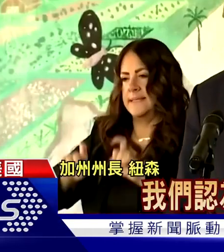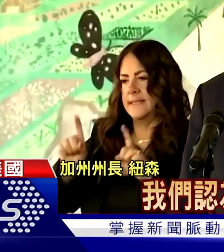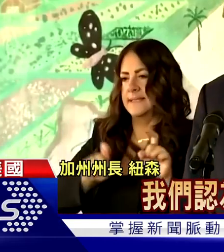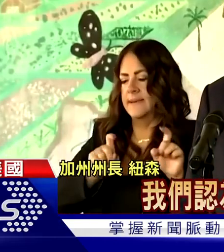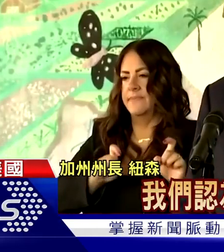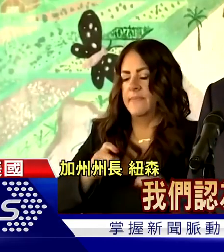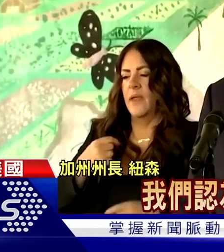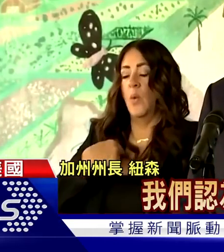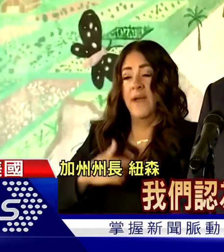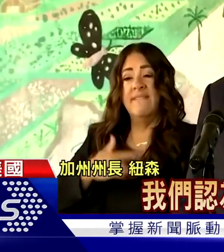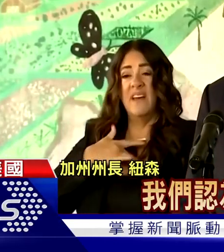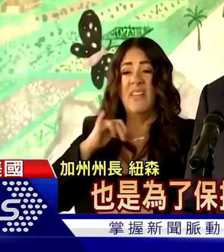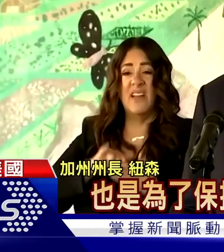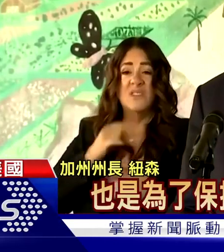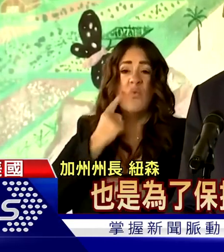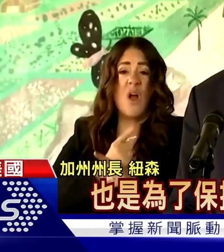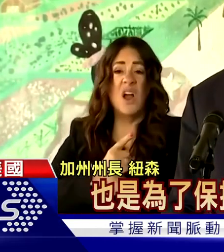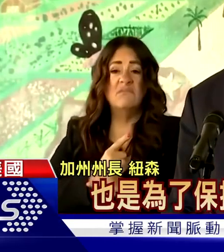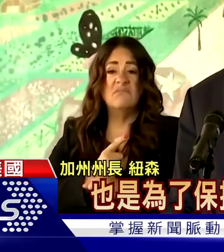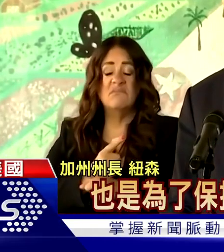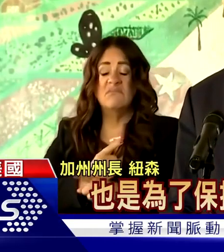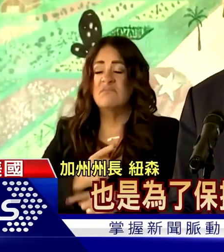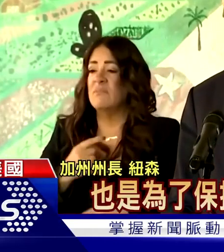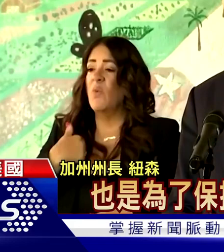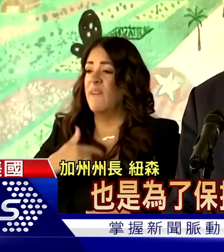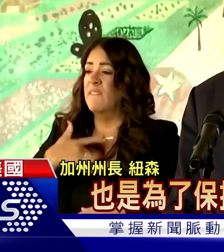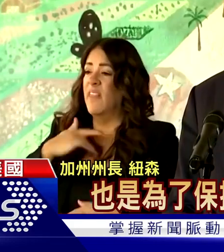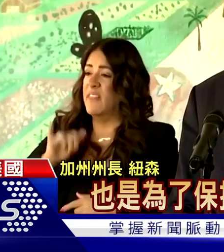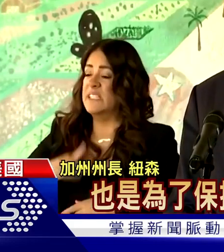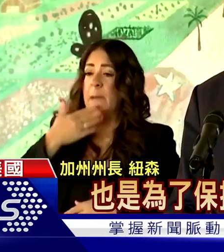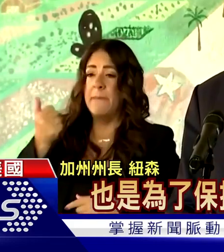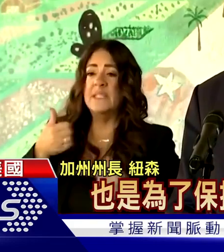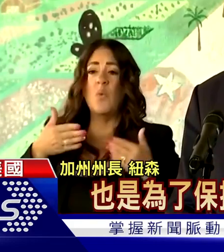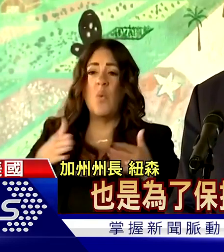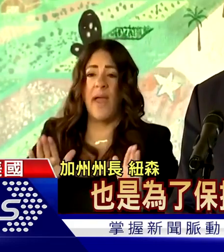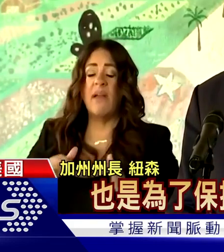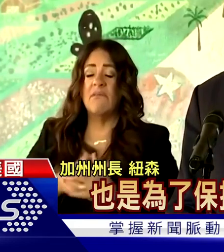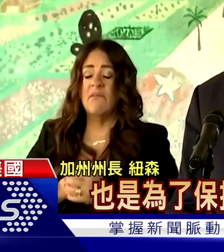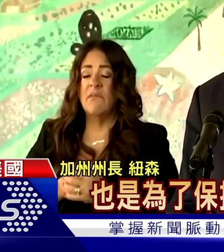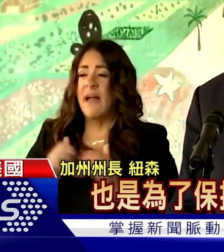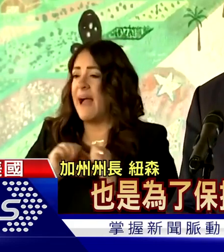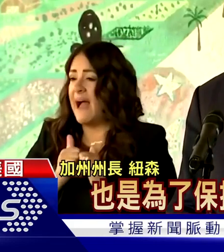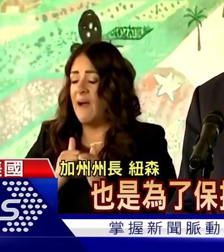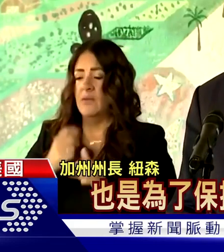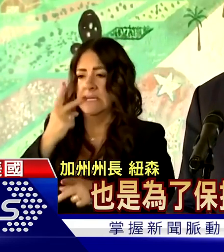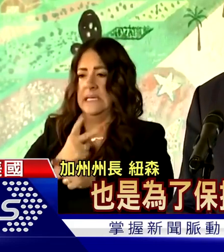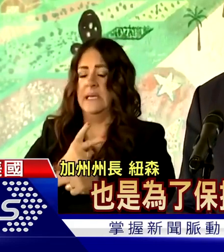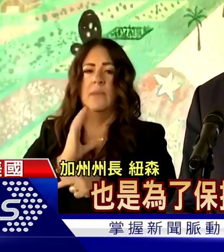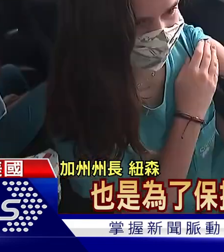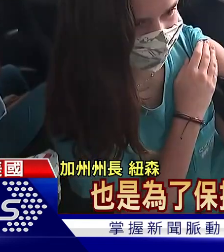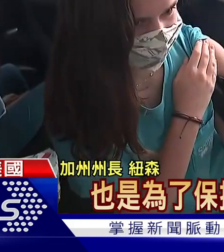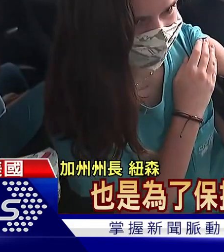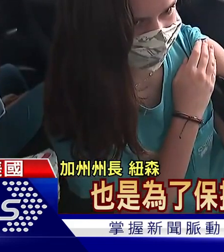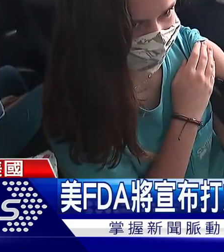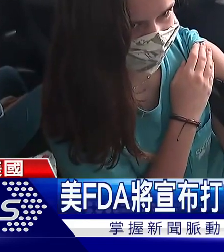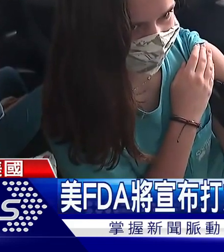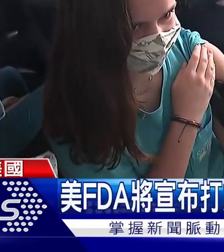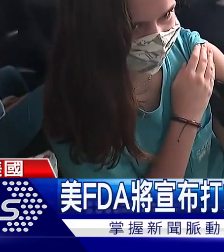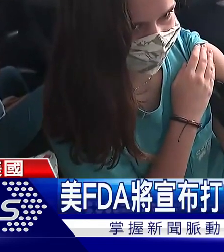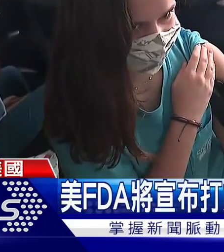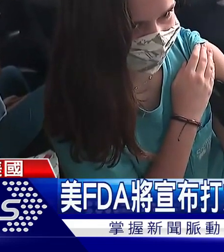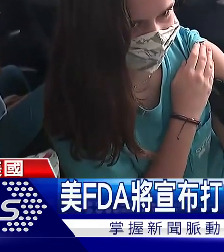We think this is the right thing to do, and we think this is a sustainable way to keeping our schools open.